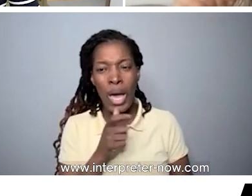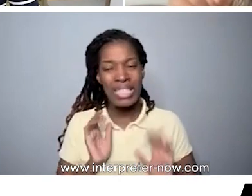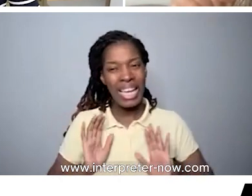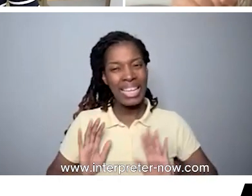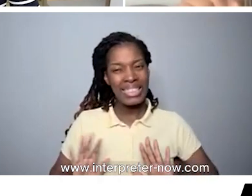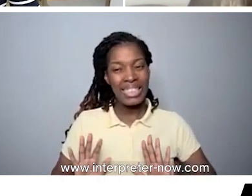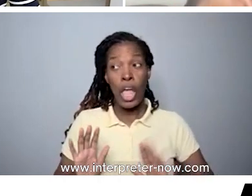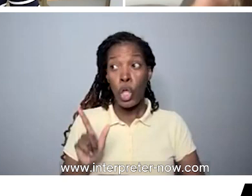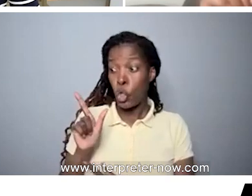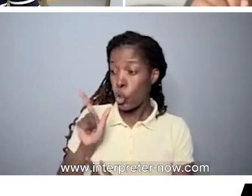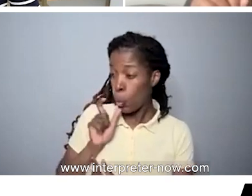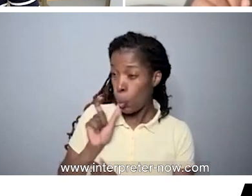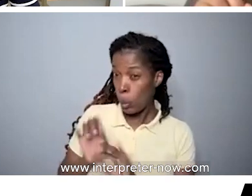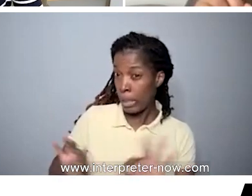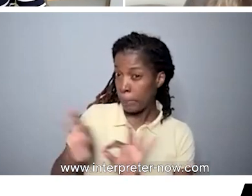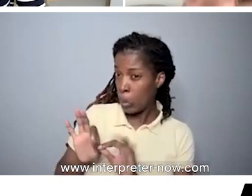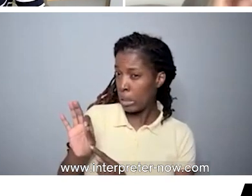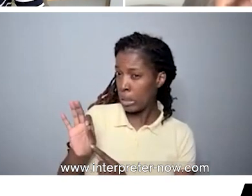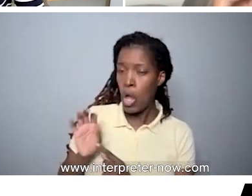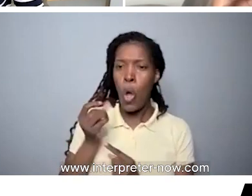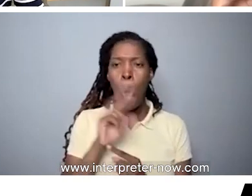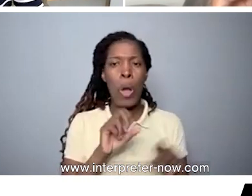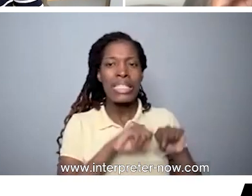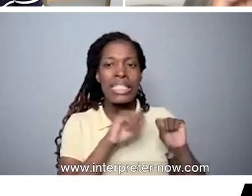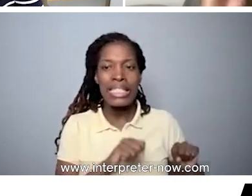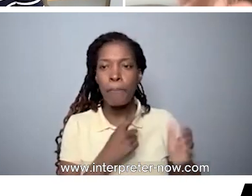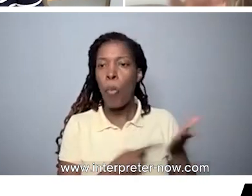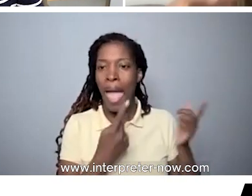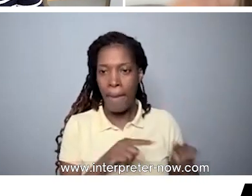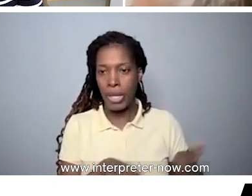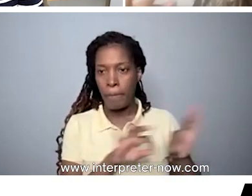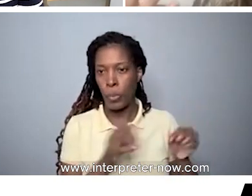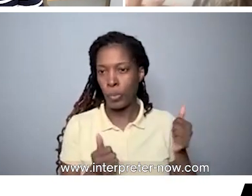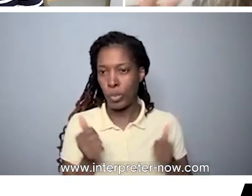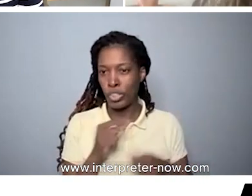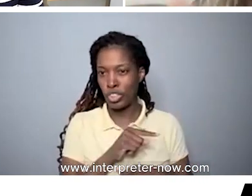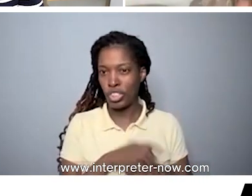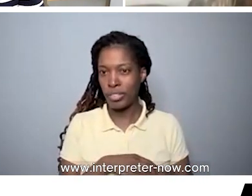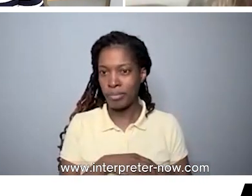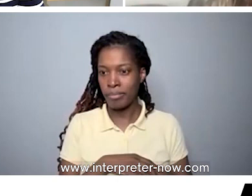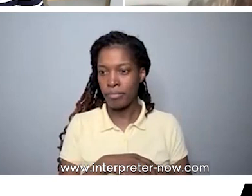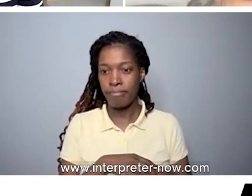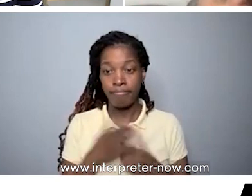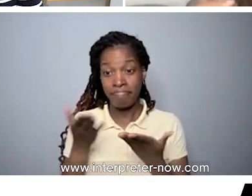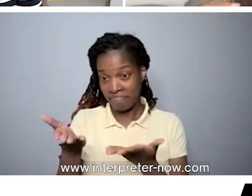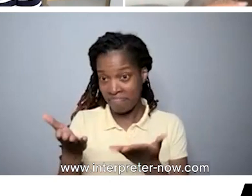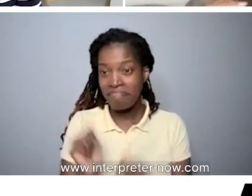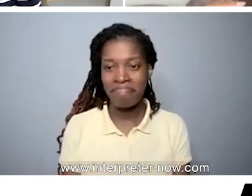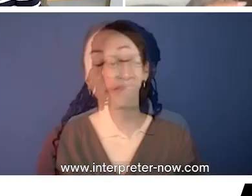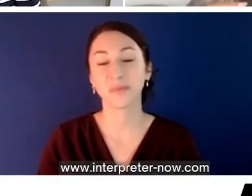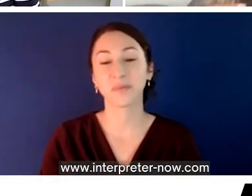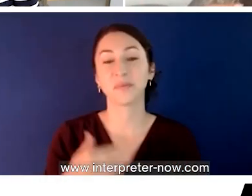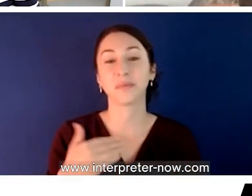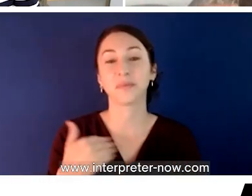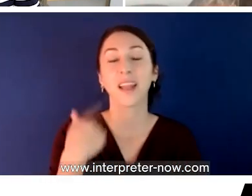tell us who. I'm like, well, is it really who? Or is it a systemic issue? So I'll give you one